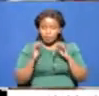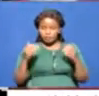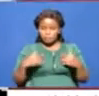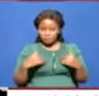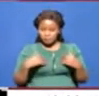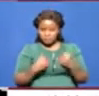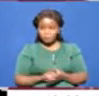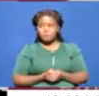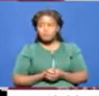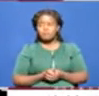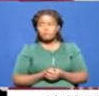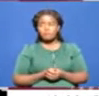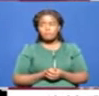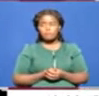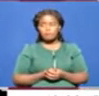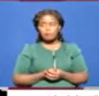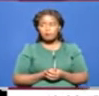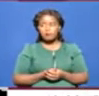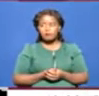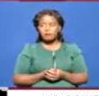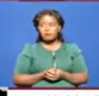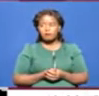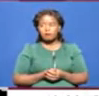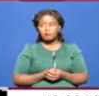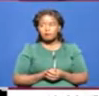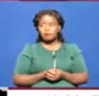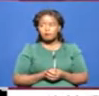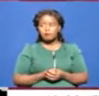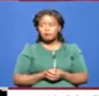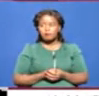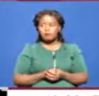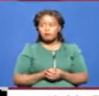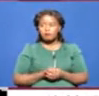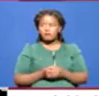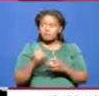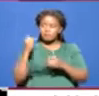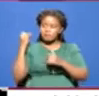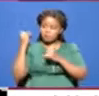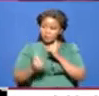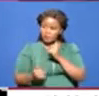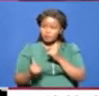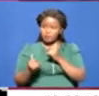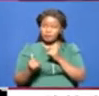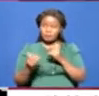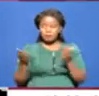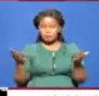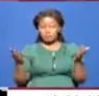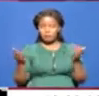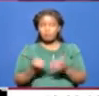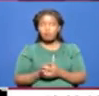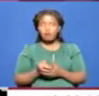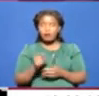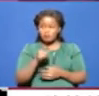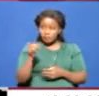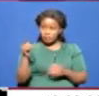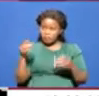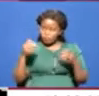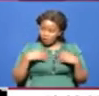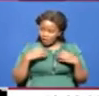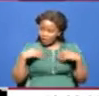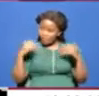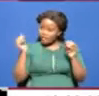well. Gentlemen, quickly, because we have to wind up. Lastly, you heard the president challenge